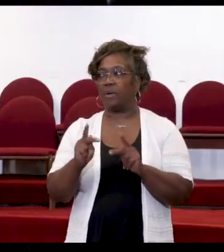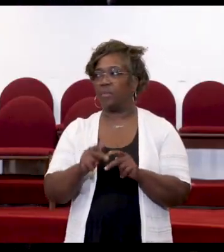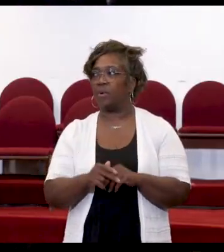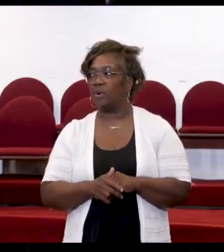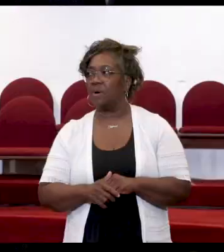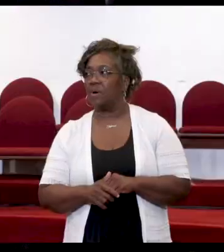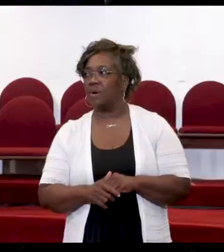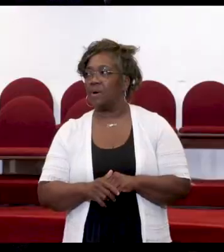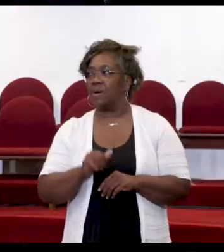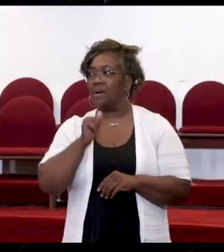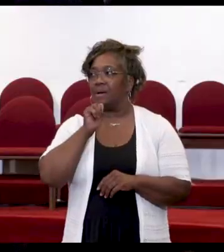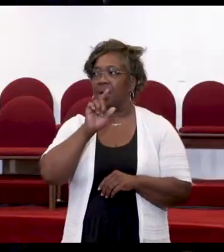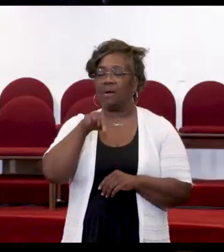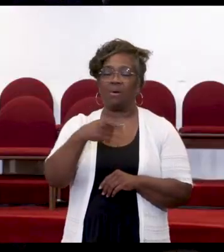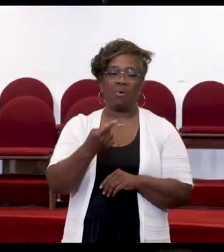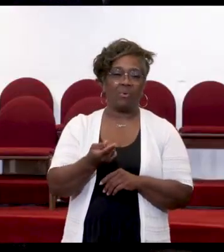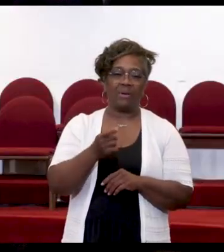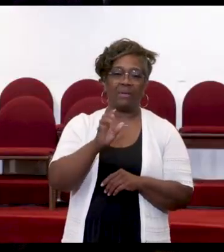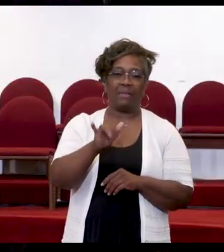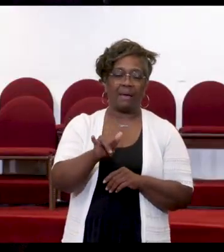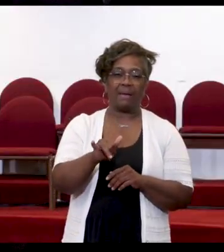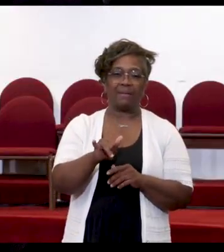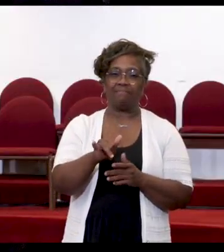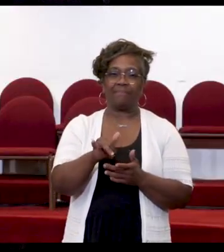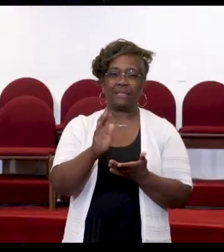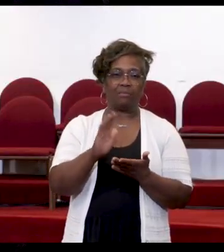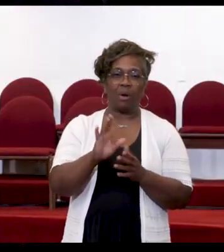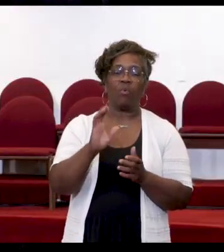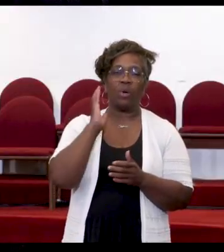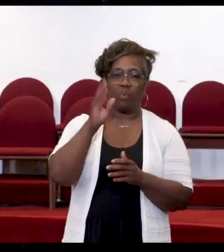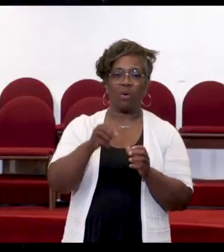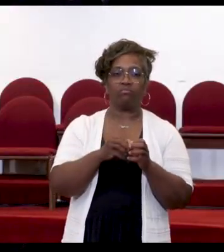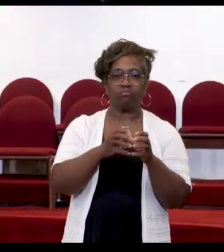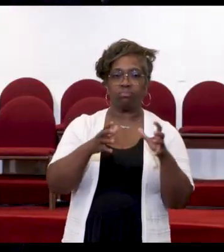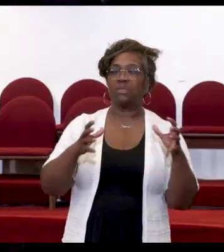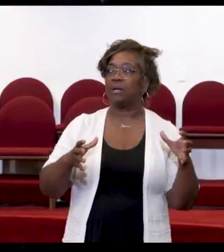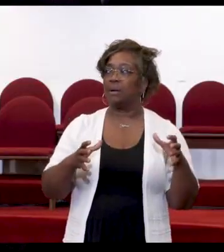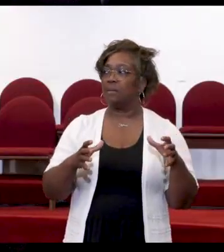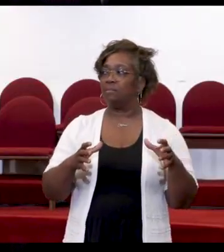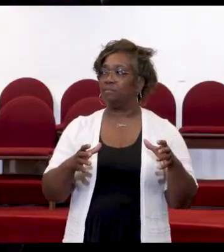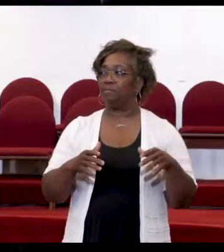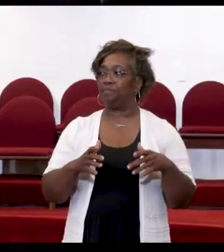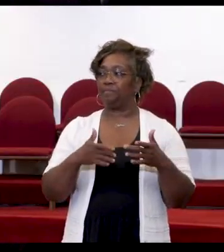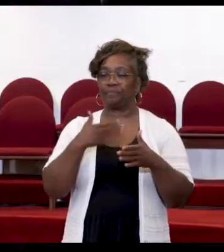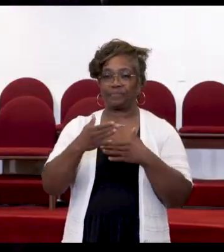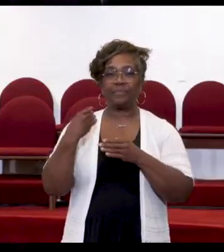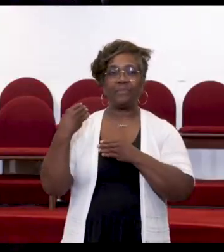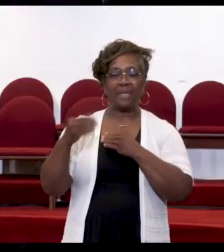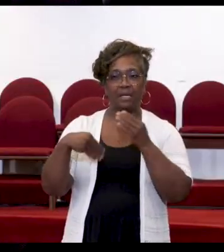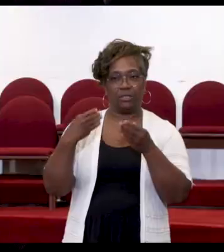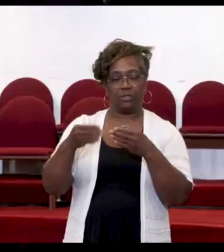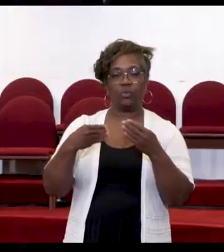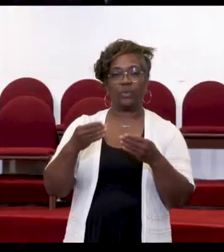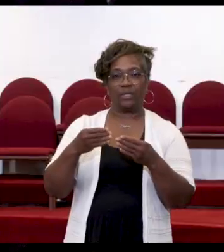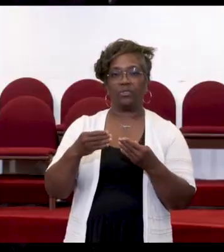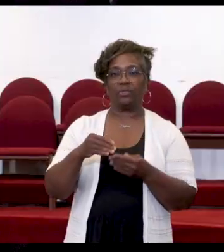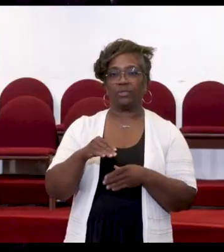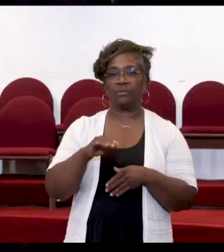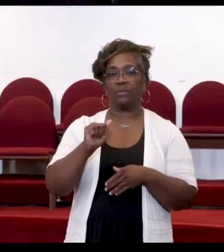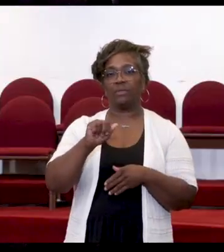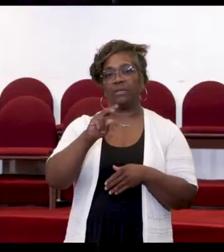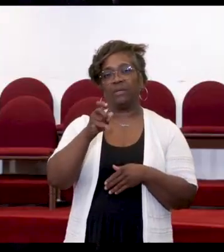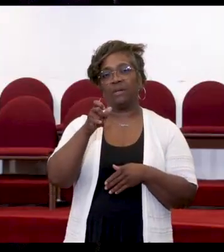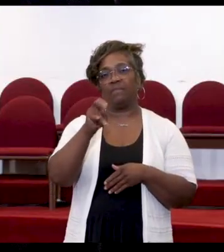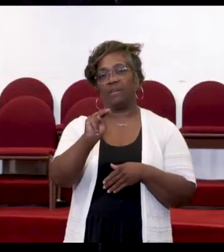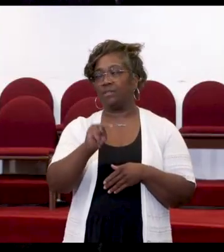all the way to advanced air mobility. Everything that you're looking at. This is actually the next generation of aviation in 100 years. People don't realize much